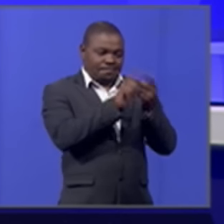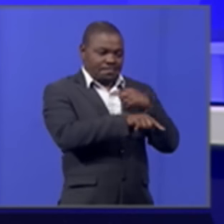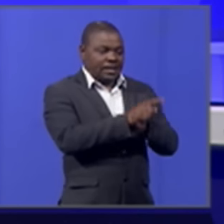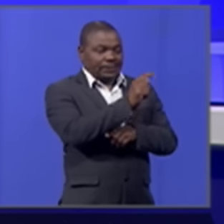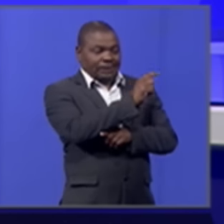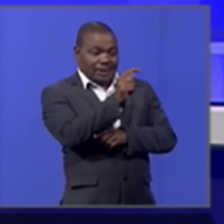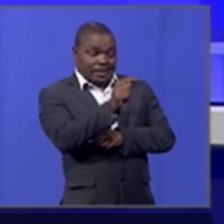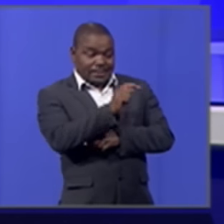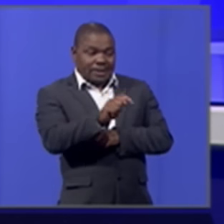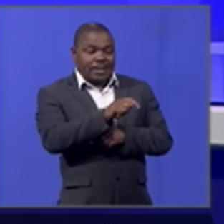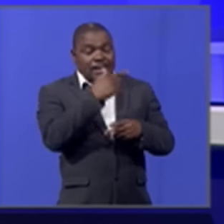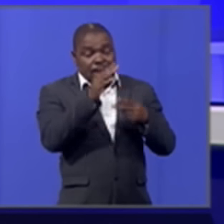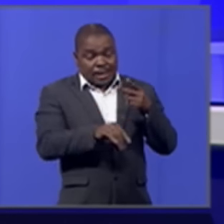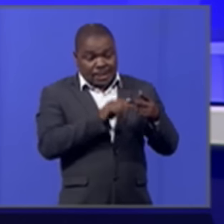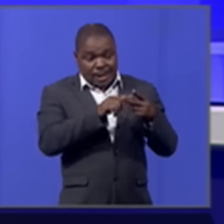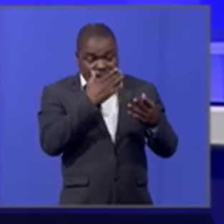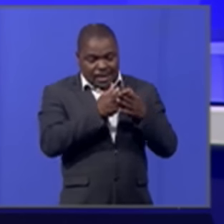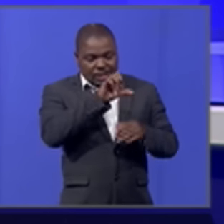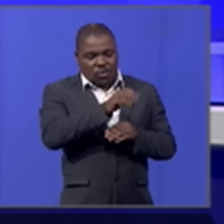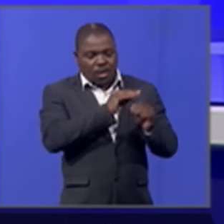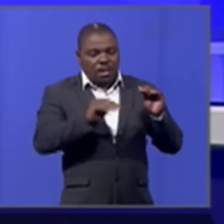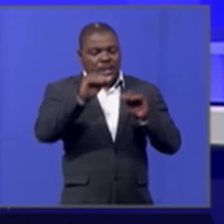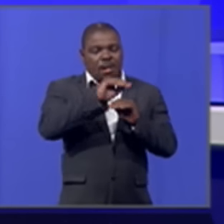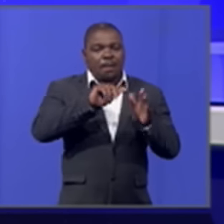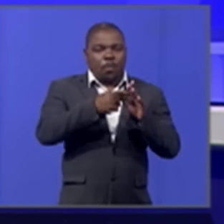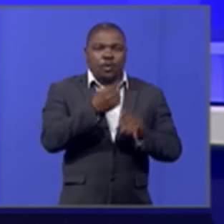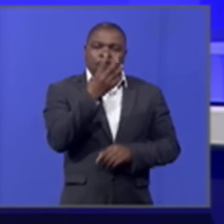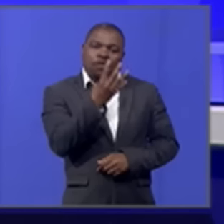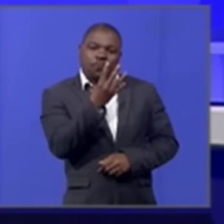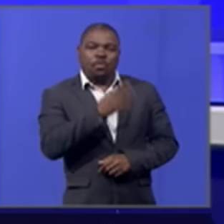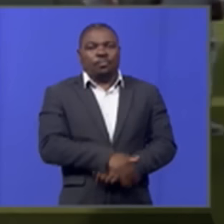go fetsa ka dintlha di le 4.